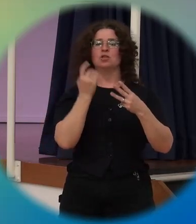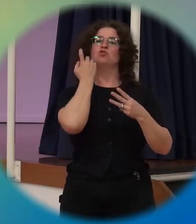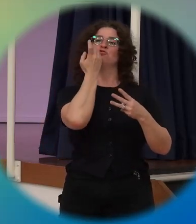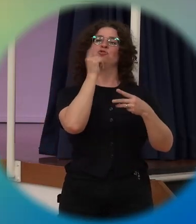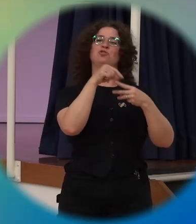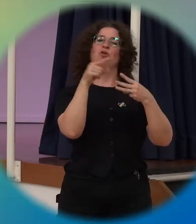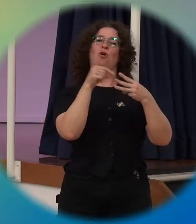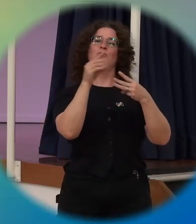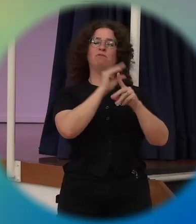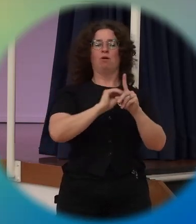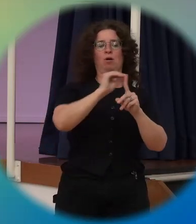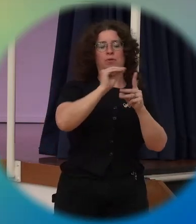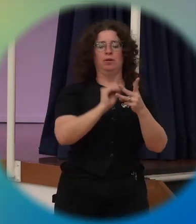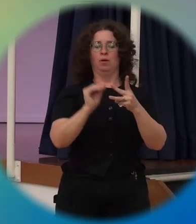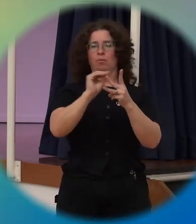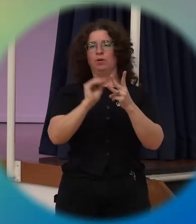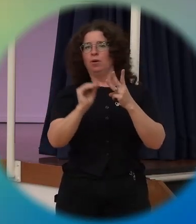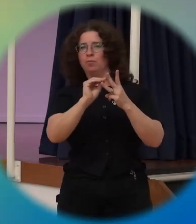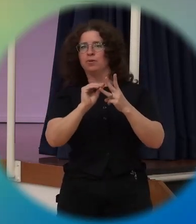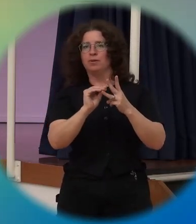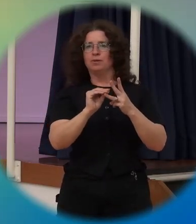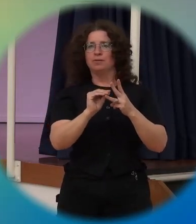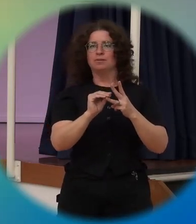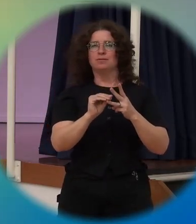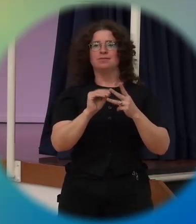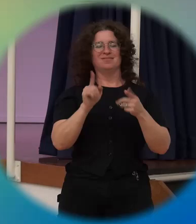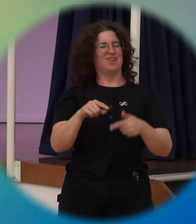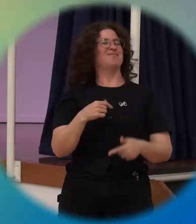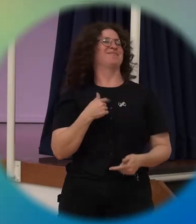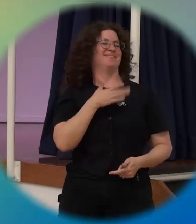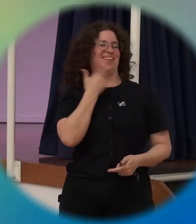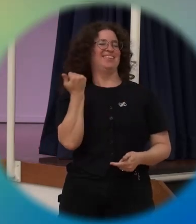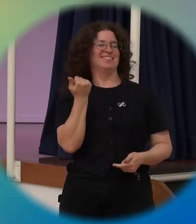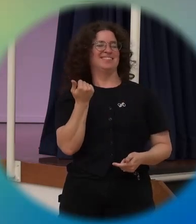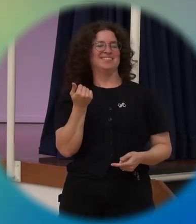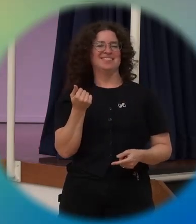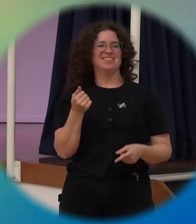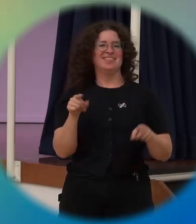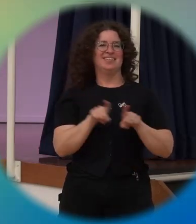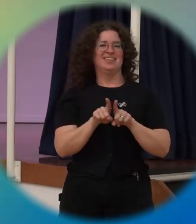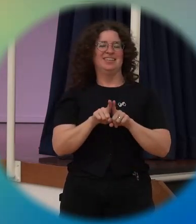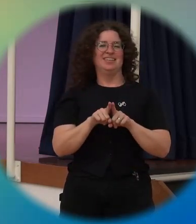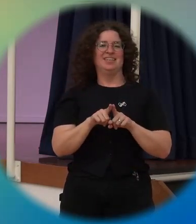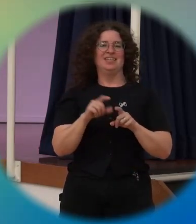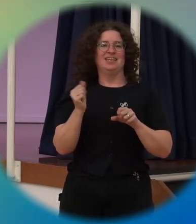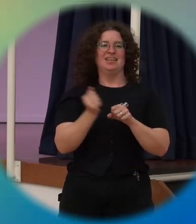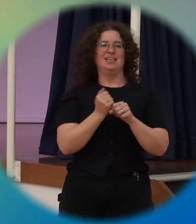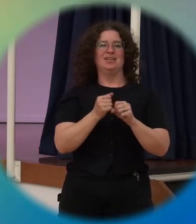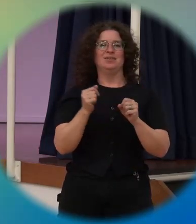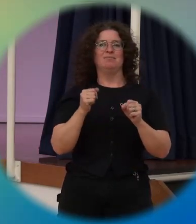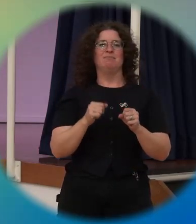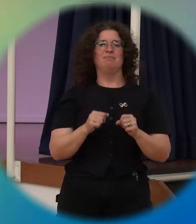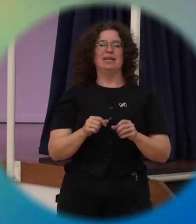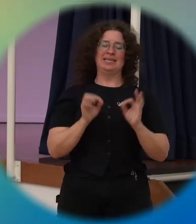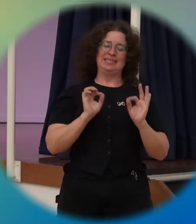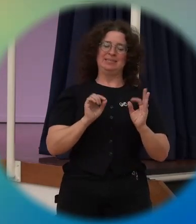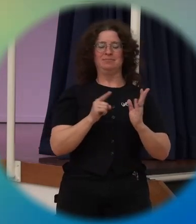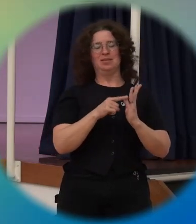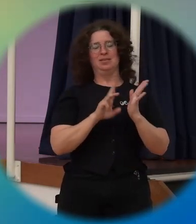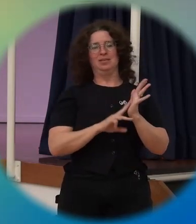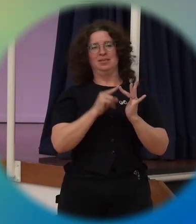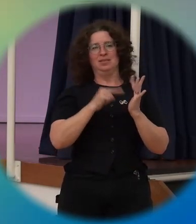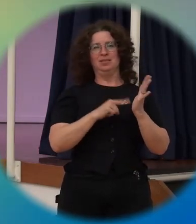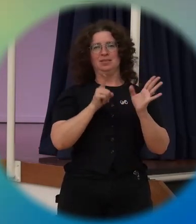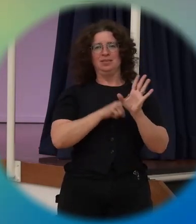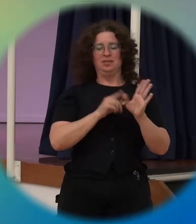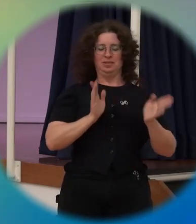options and upgrades moving forward, which are really, really nifty, such as making custom Unity packages or using the